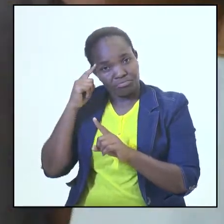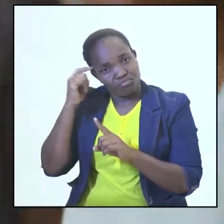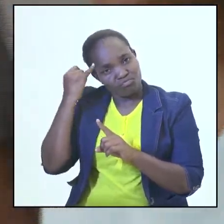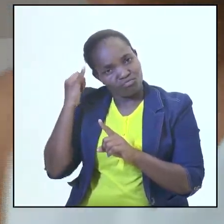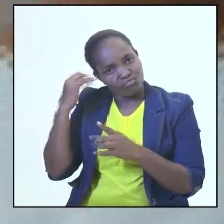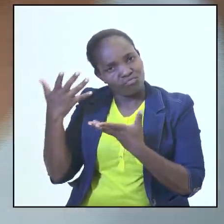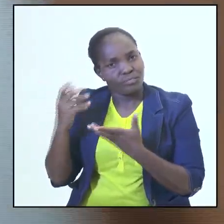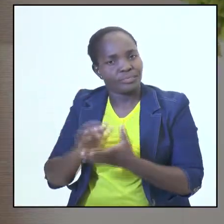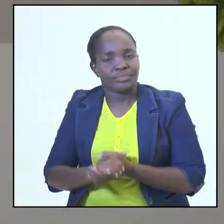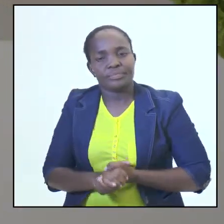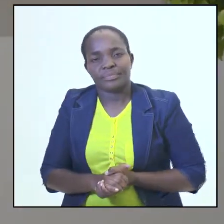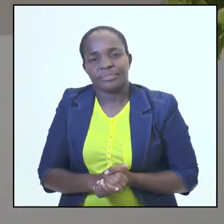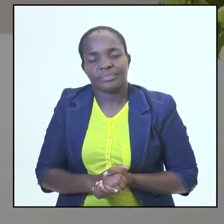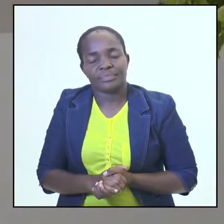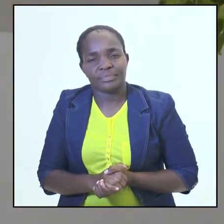go.